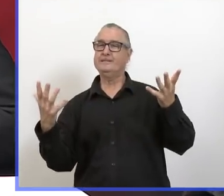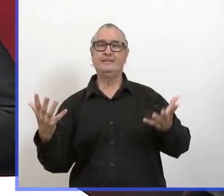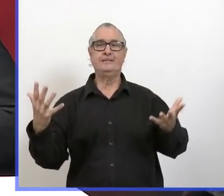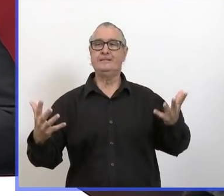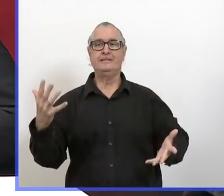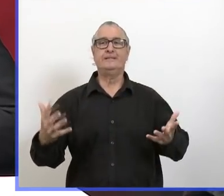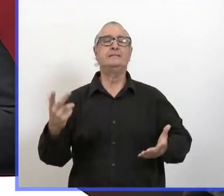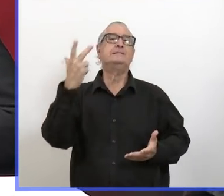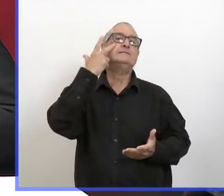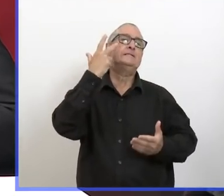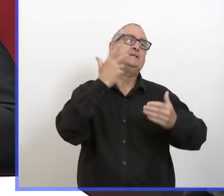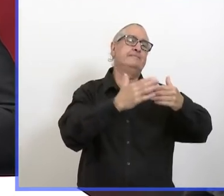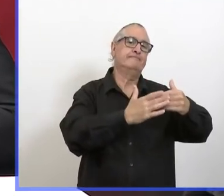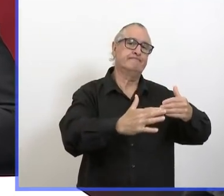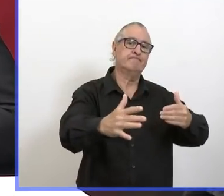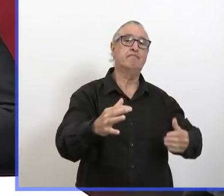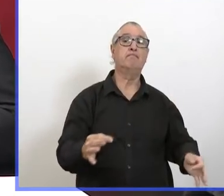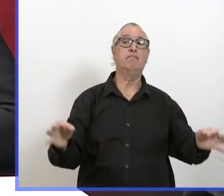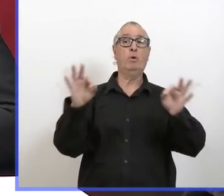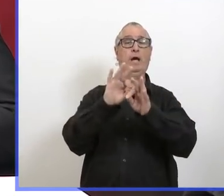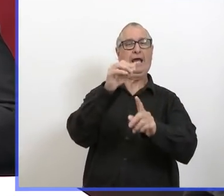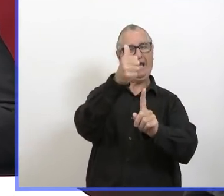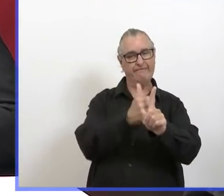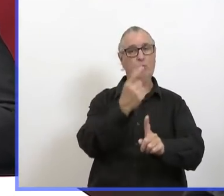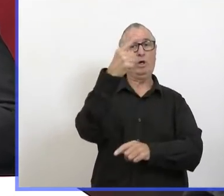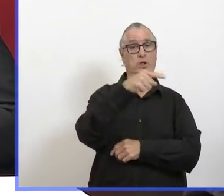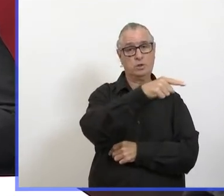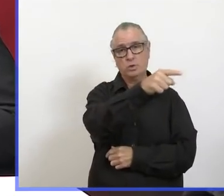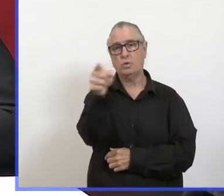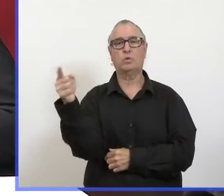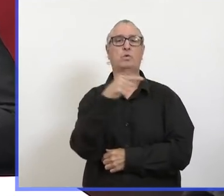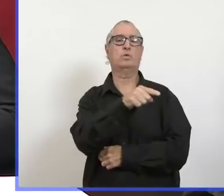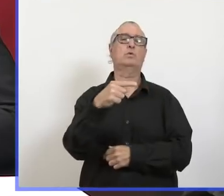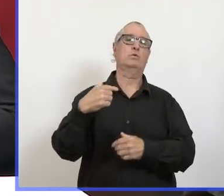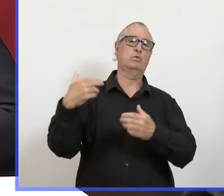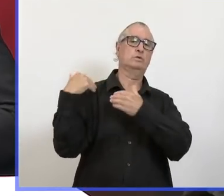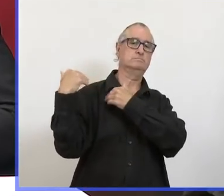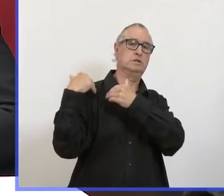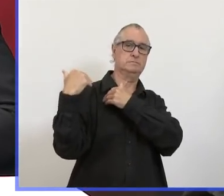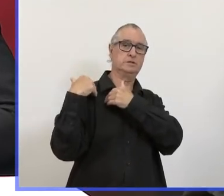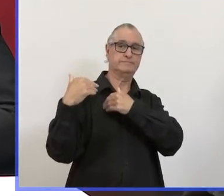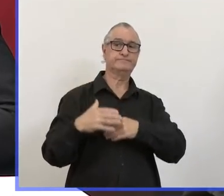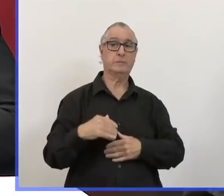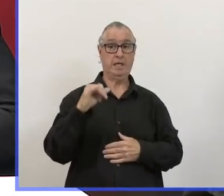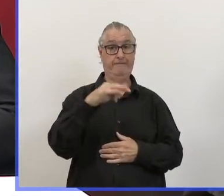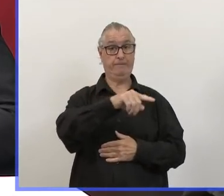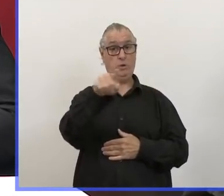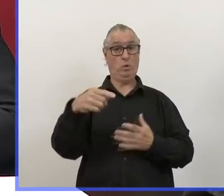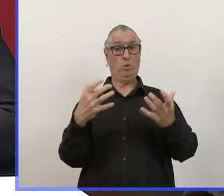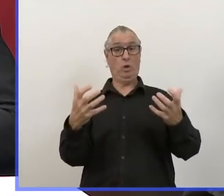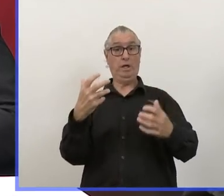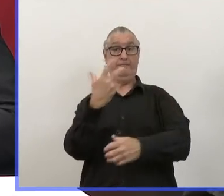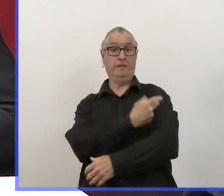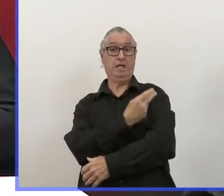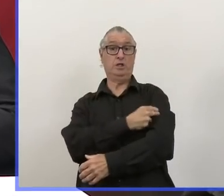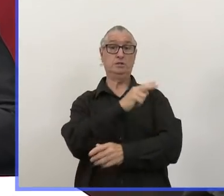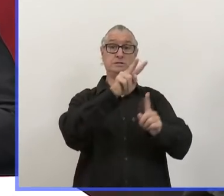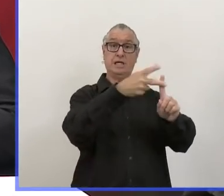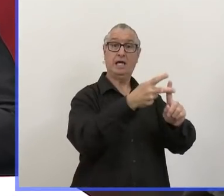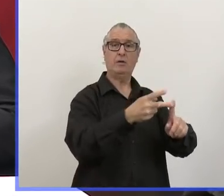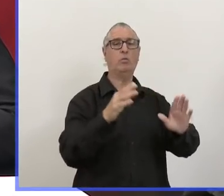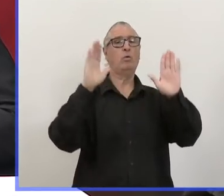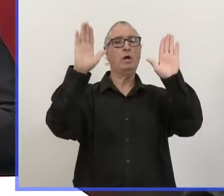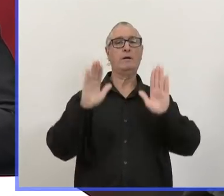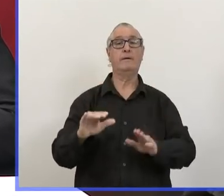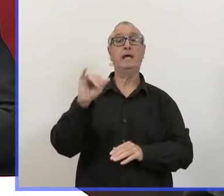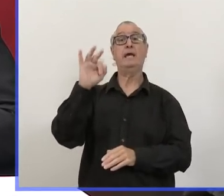know, again, if you are vaccinated, two doses, great. You know, if you got the one dose in, make sure you book your appointment for the second dose. If you don't have